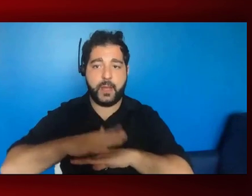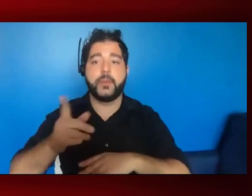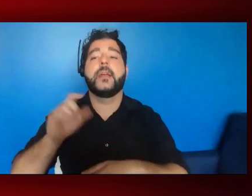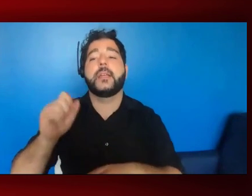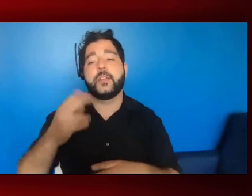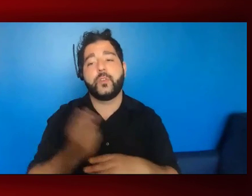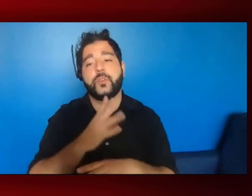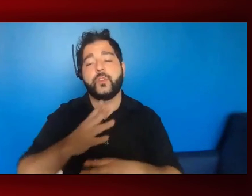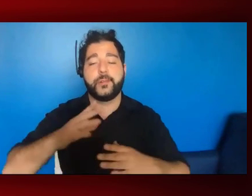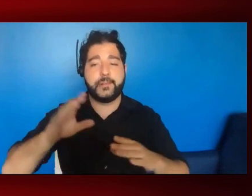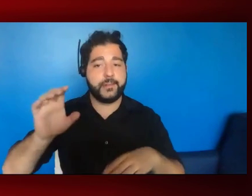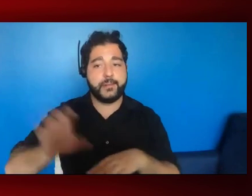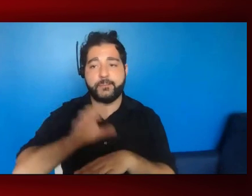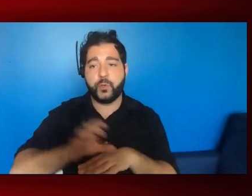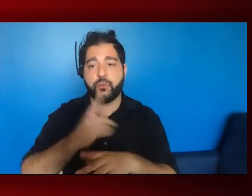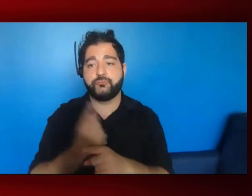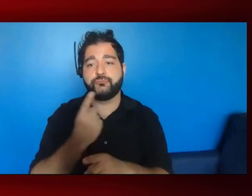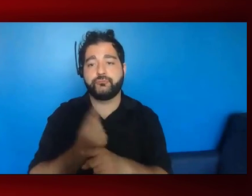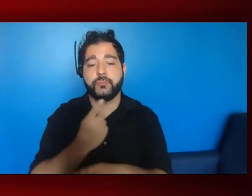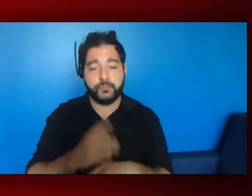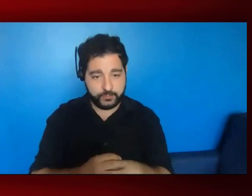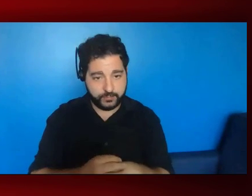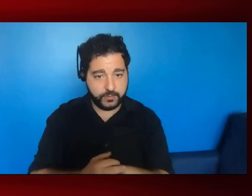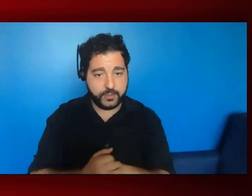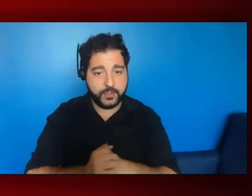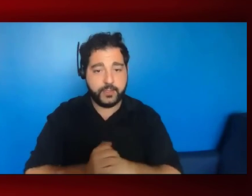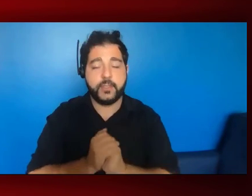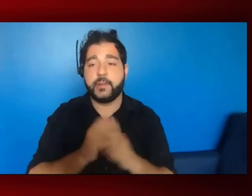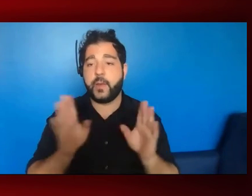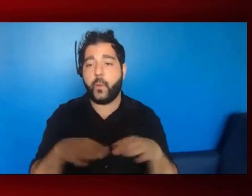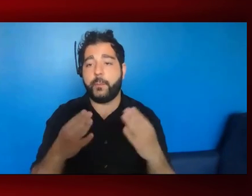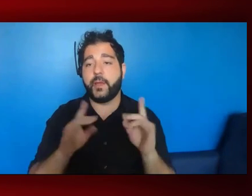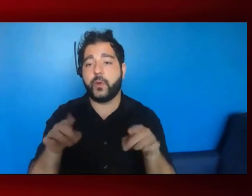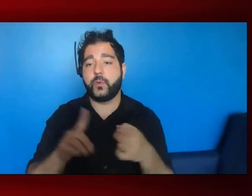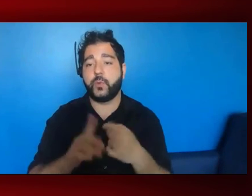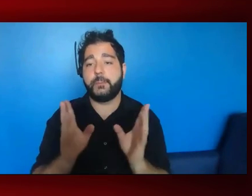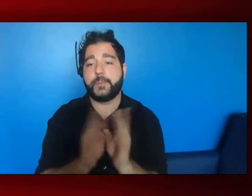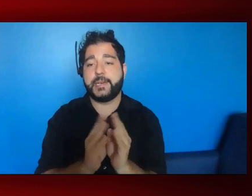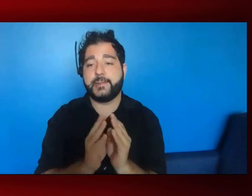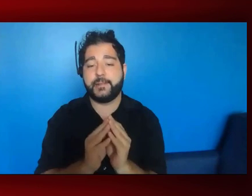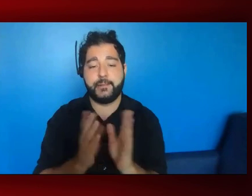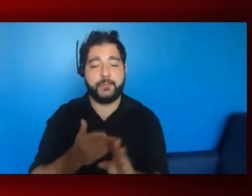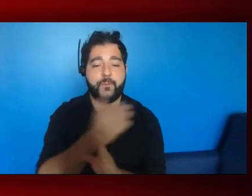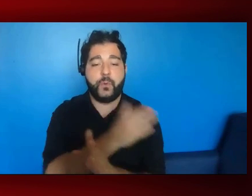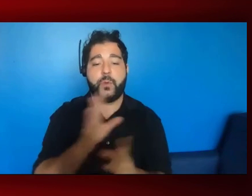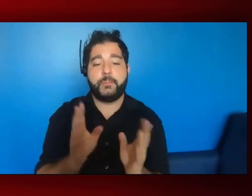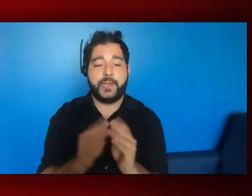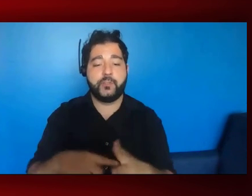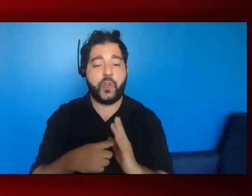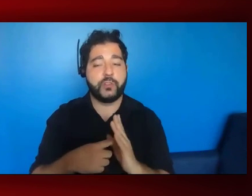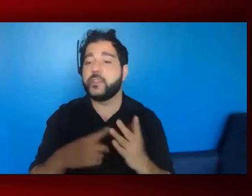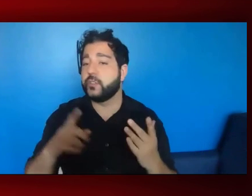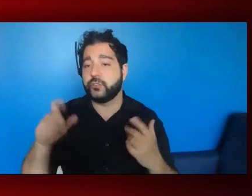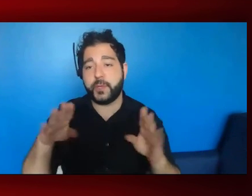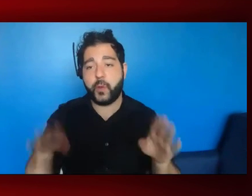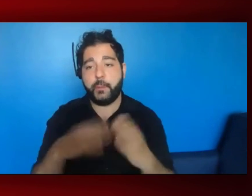your desktop. You can open up, you can go to GoToMeeting long before your meeting starts, so they should be open